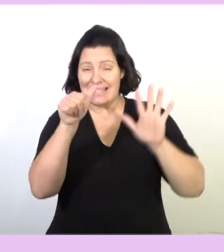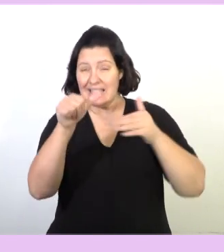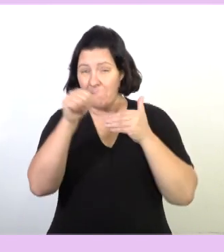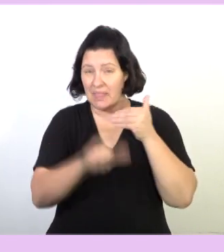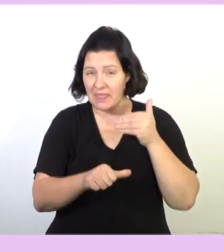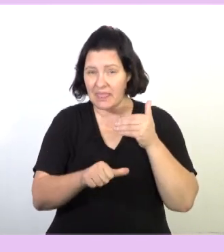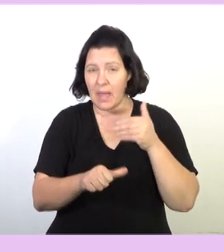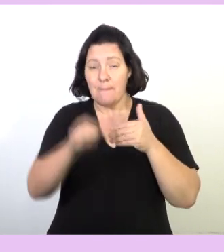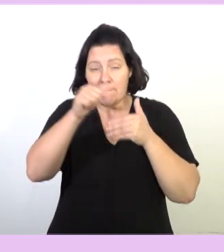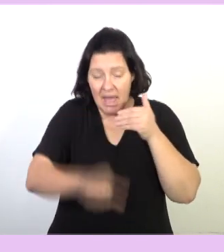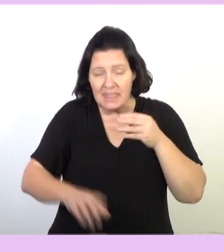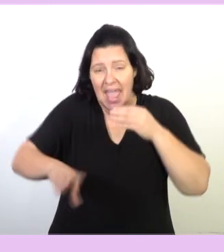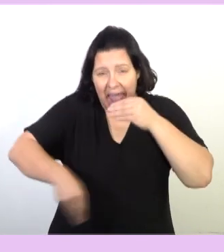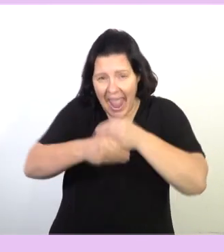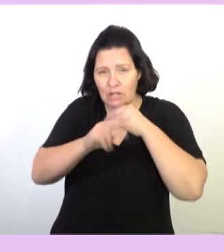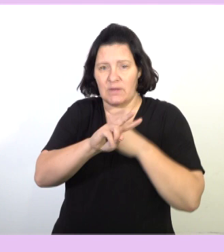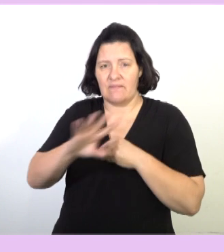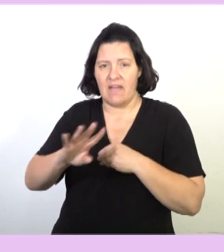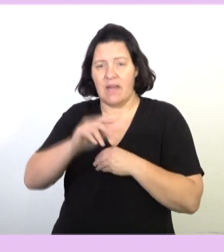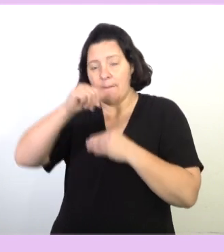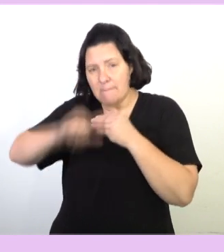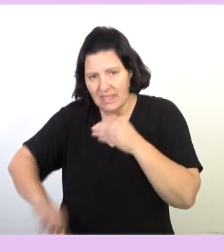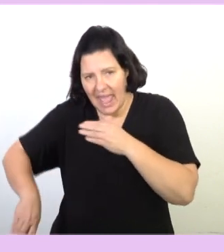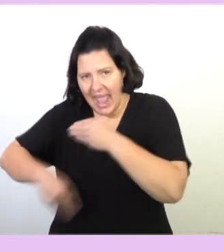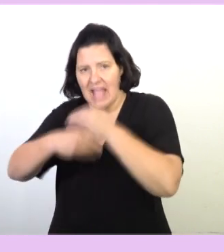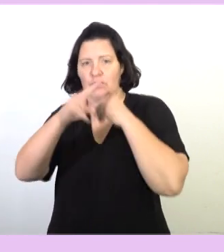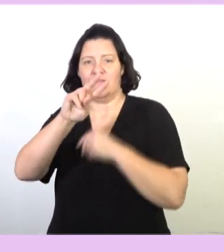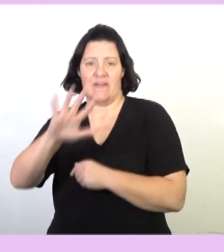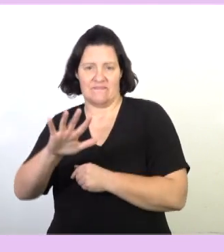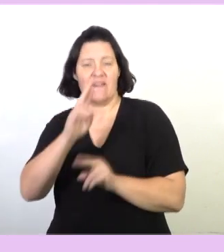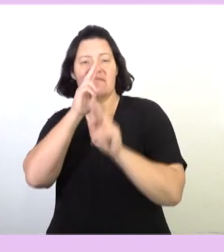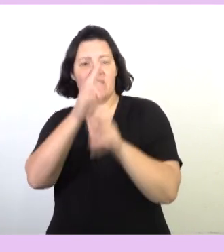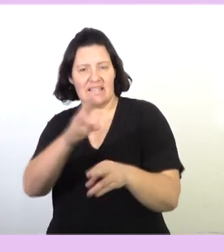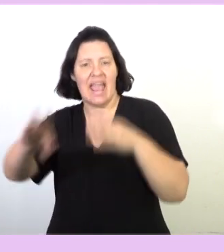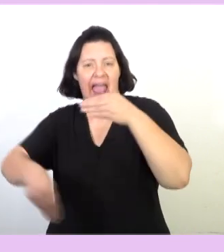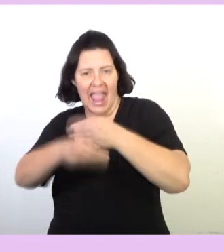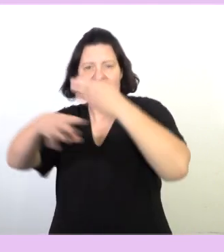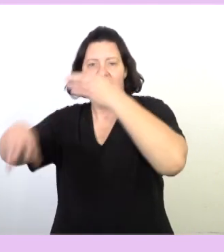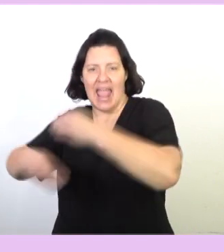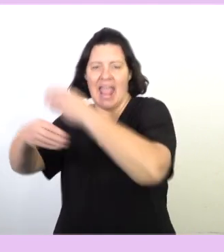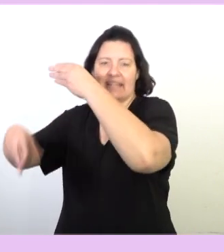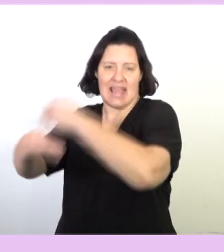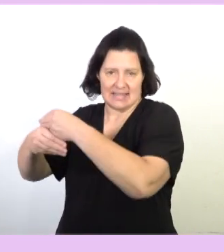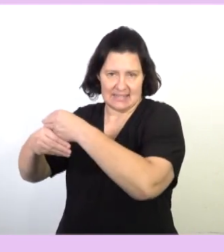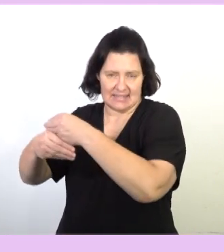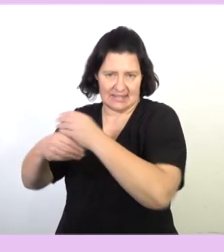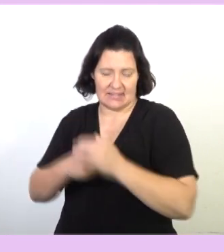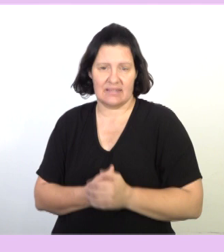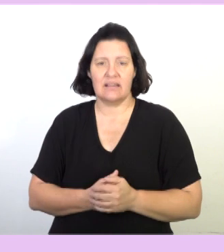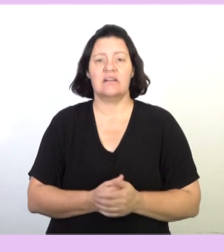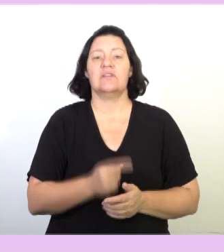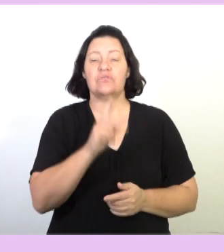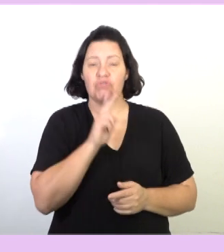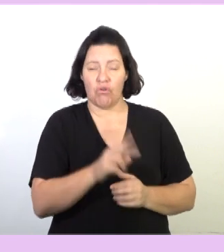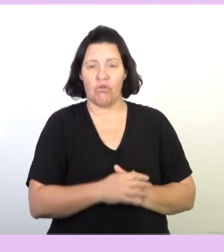6 months, every month, they add new visitors on top of visitors that they have. So